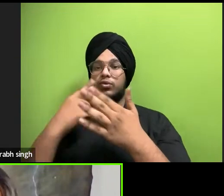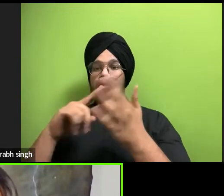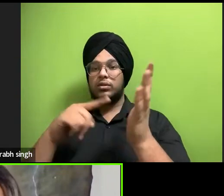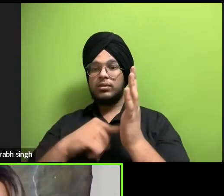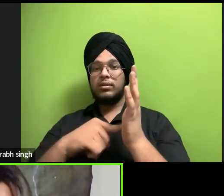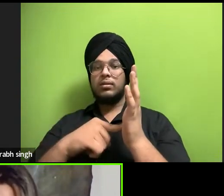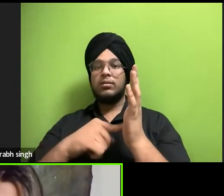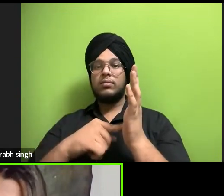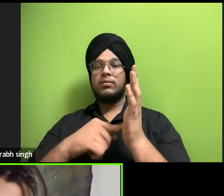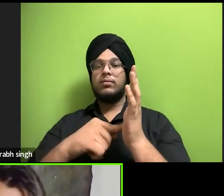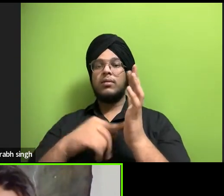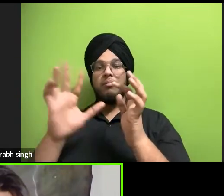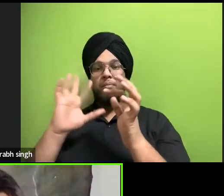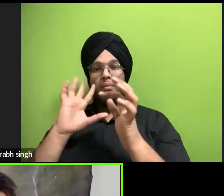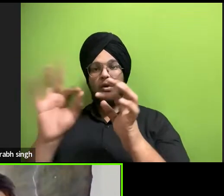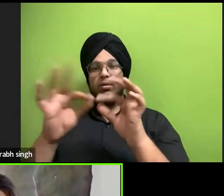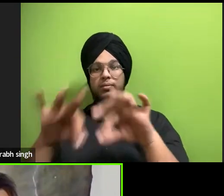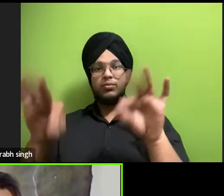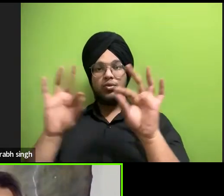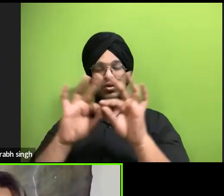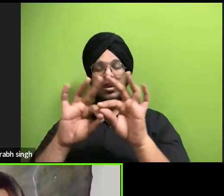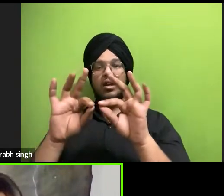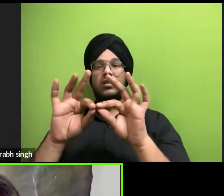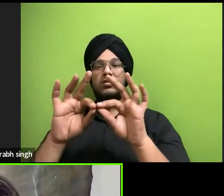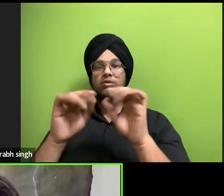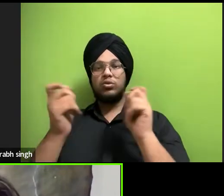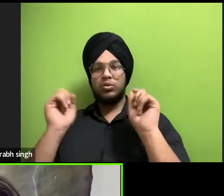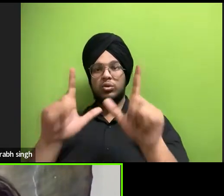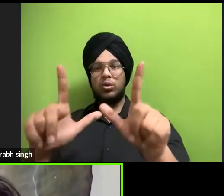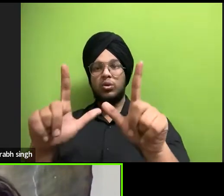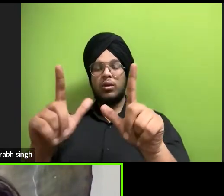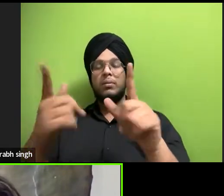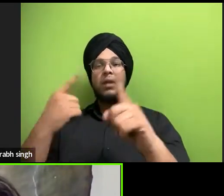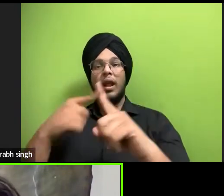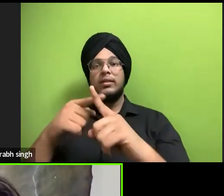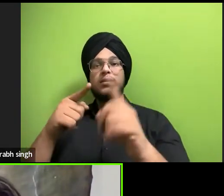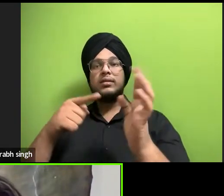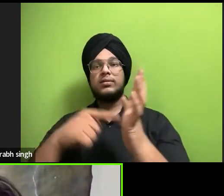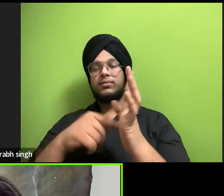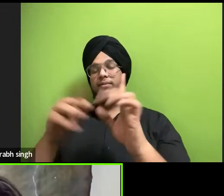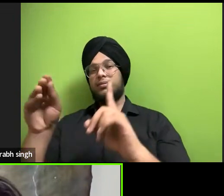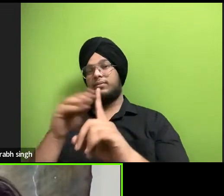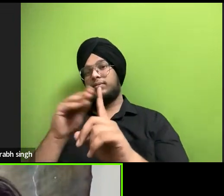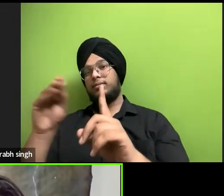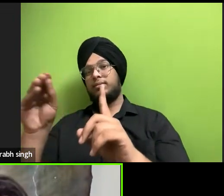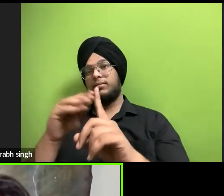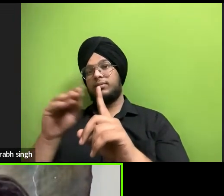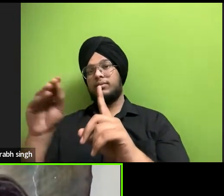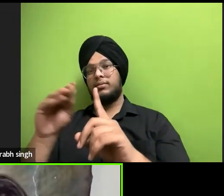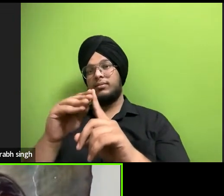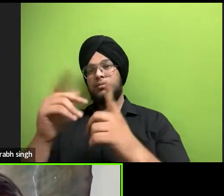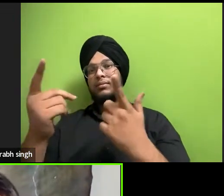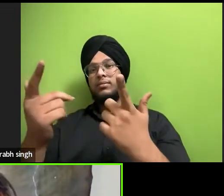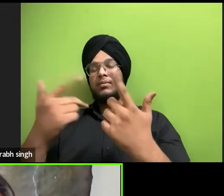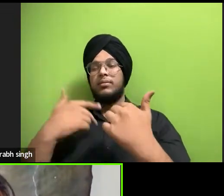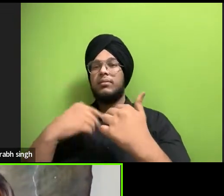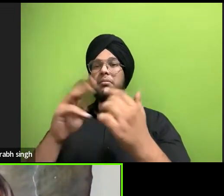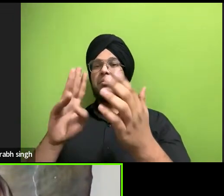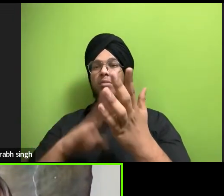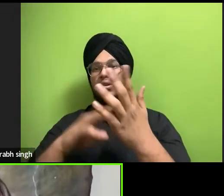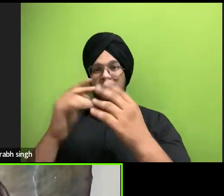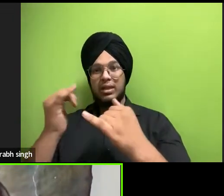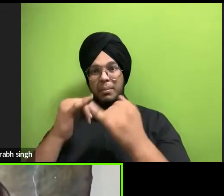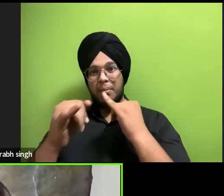it's such an important acquisition. And it's also about saying, as a museum of architecture,